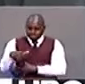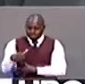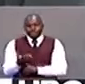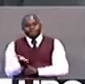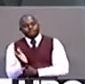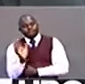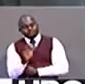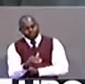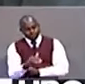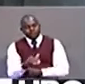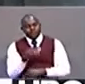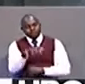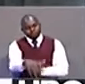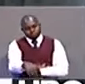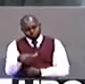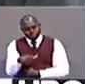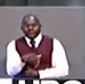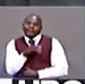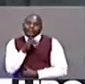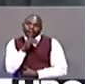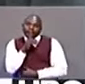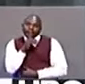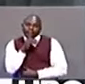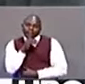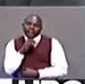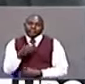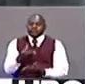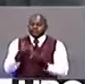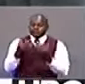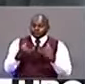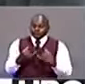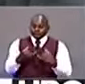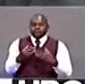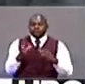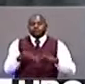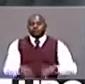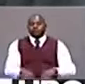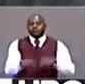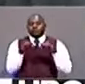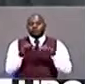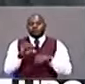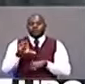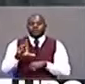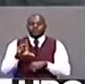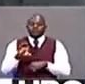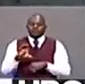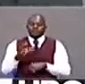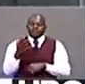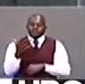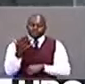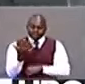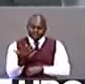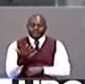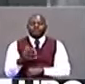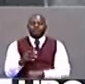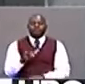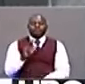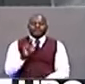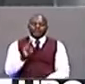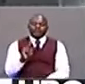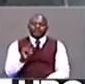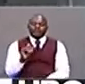back and were mining quietly. And this was reported to me by the chairman, LC5, of Kasanda. When we